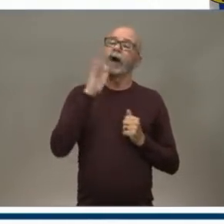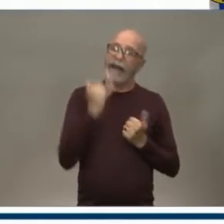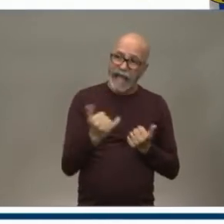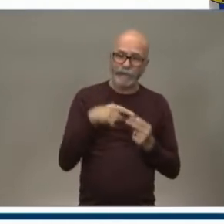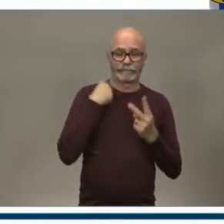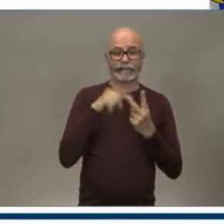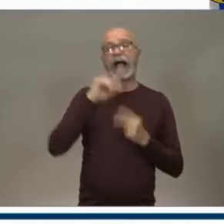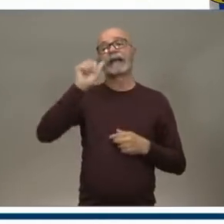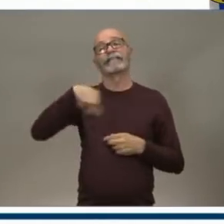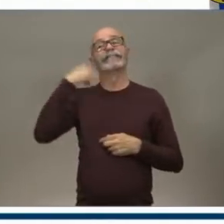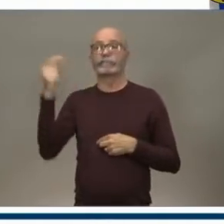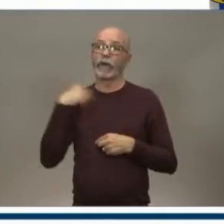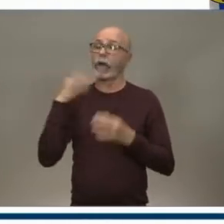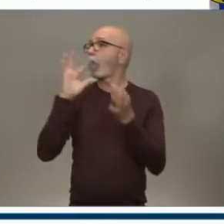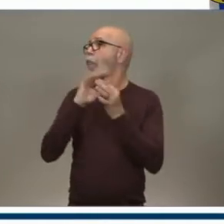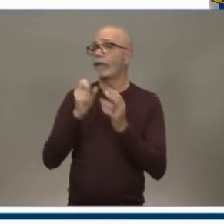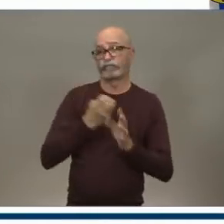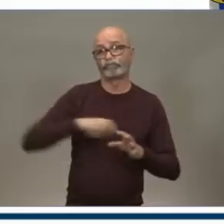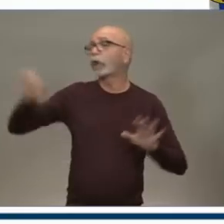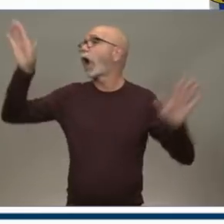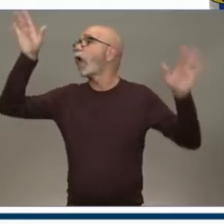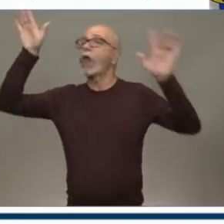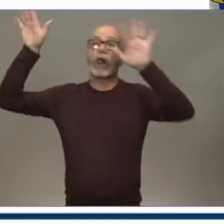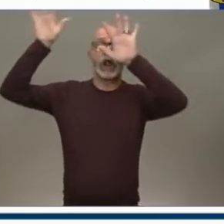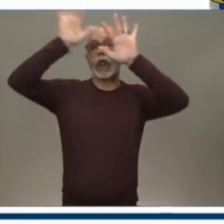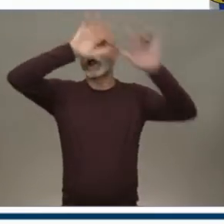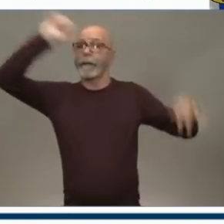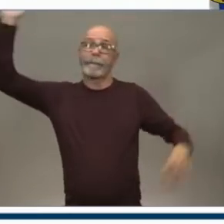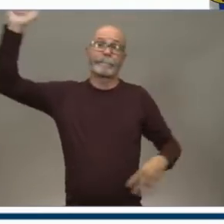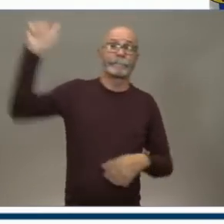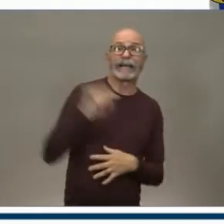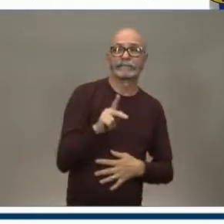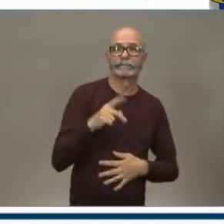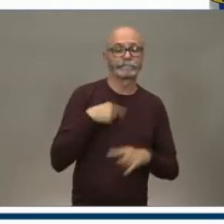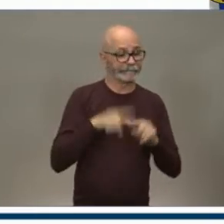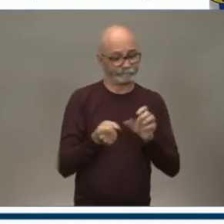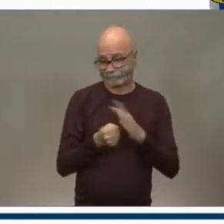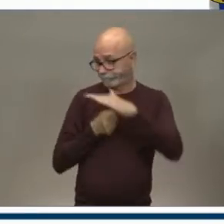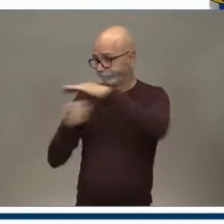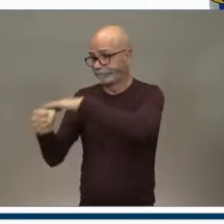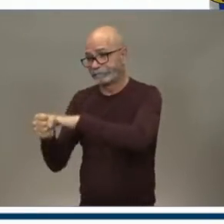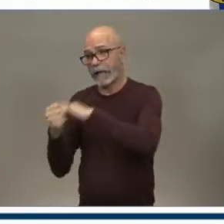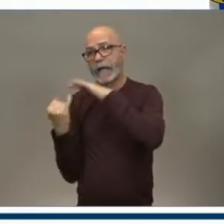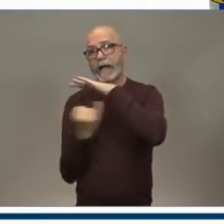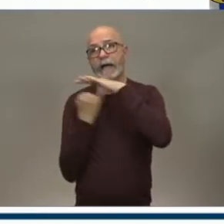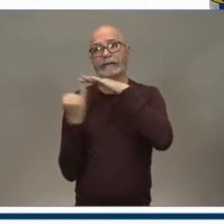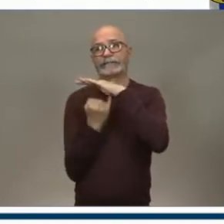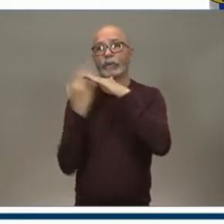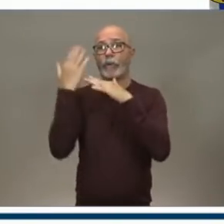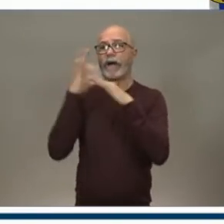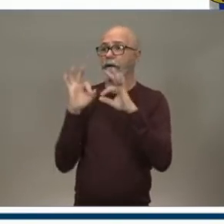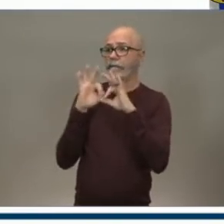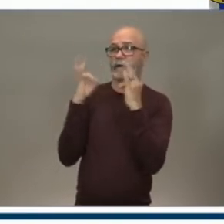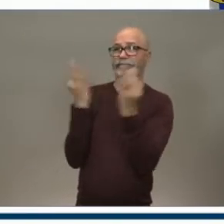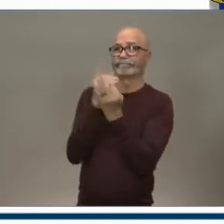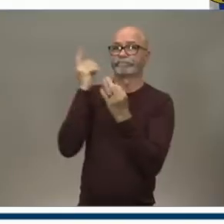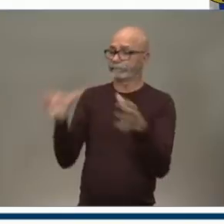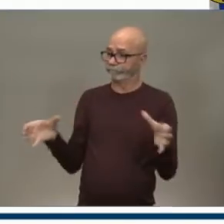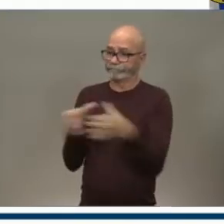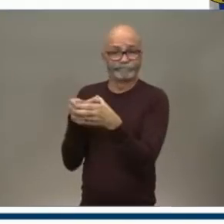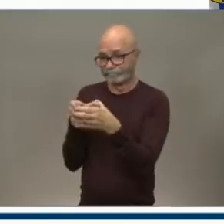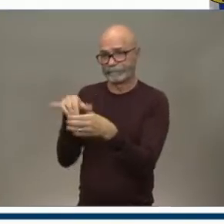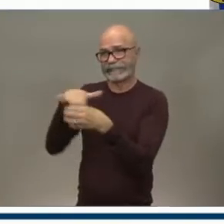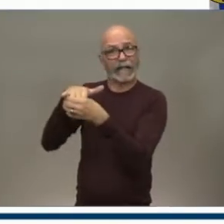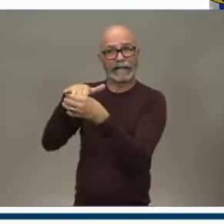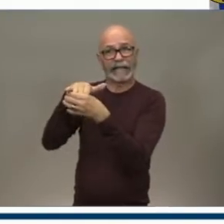can't self-isolate on their own, everybody in their house has to do it. As I understand, at the moment, that only applies to travel from